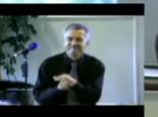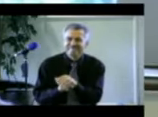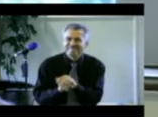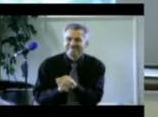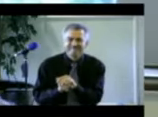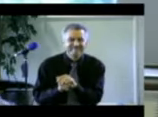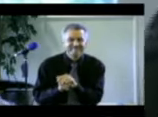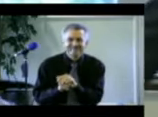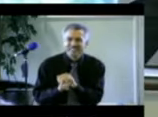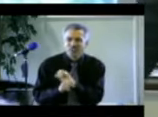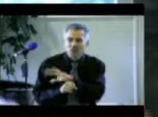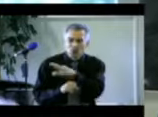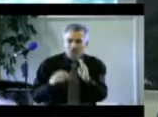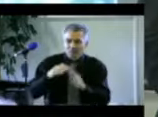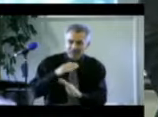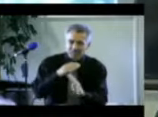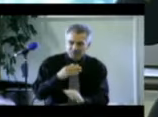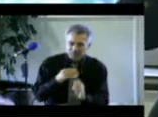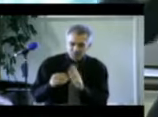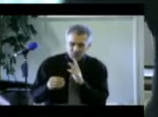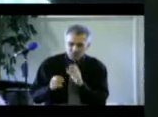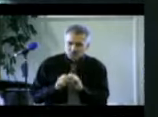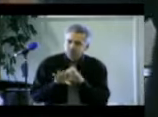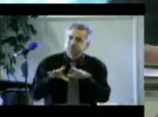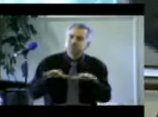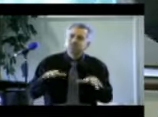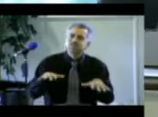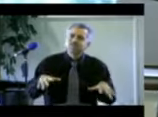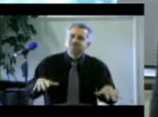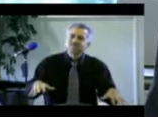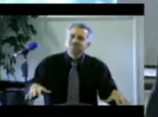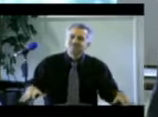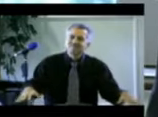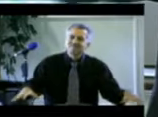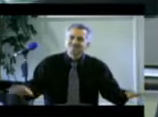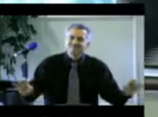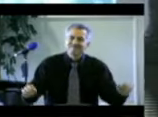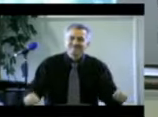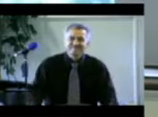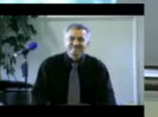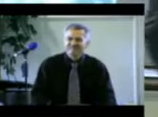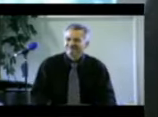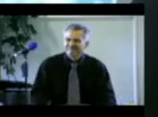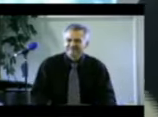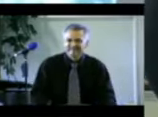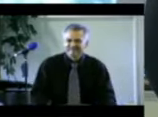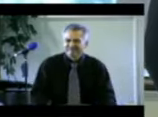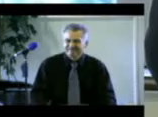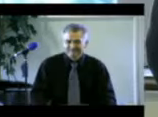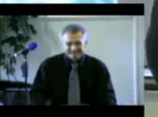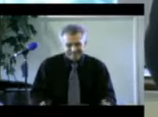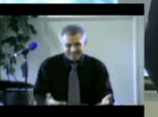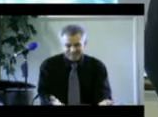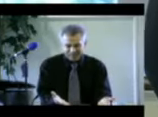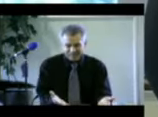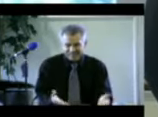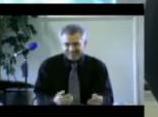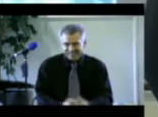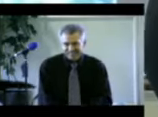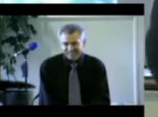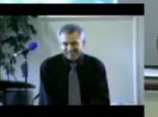the entire house. And so when that ejection pump went off, it tried to go out, but it went up in. We got it clean and it